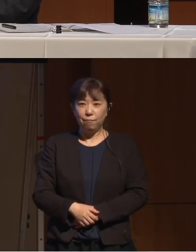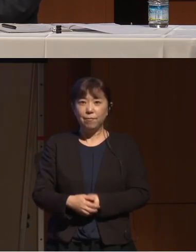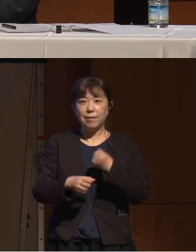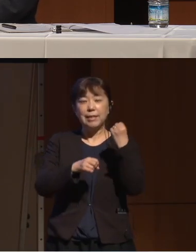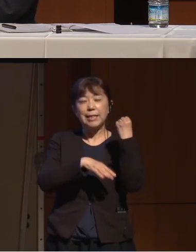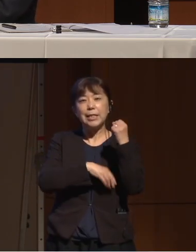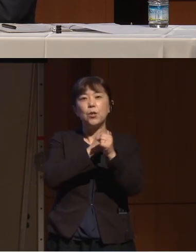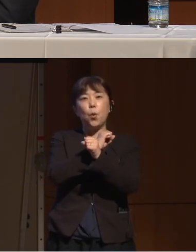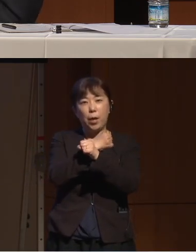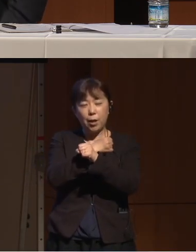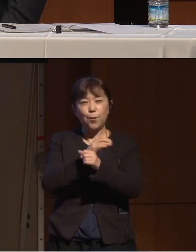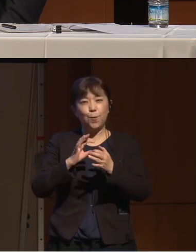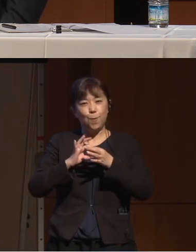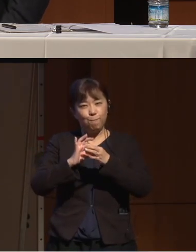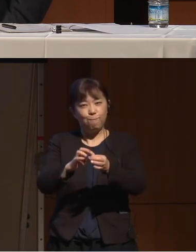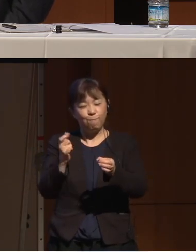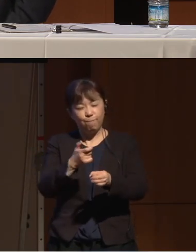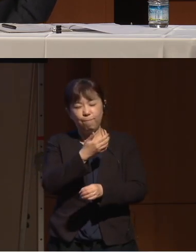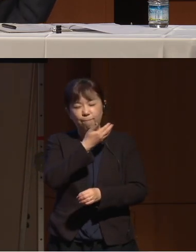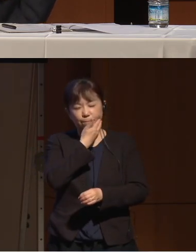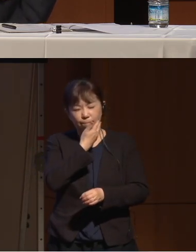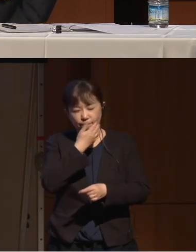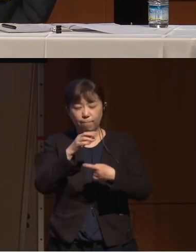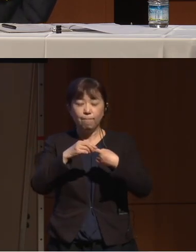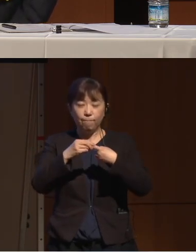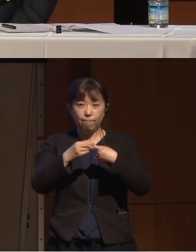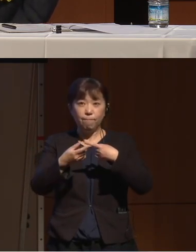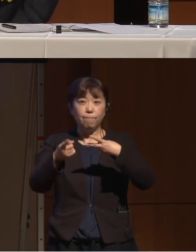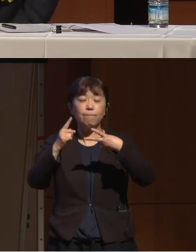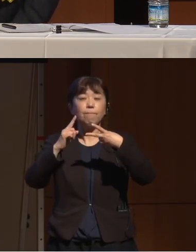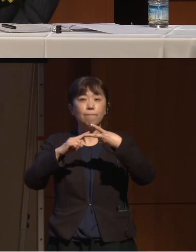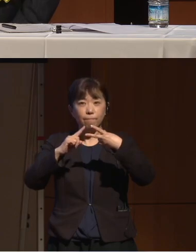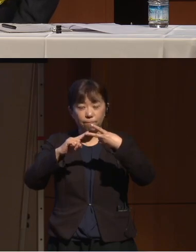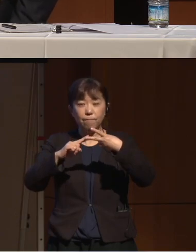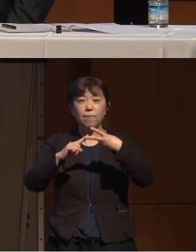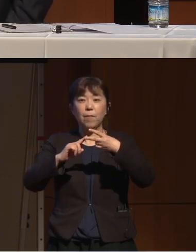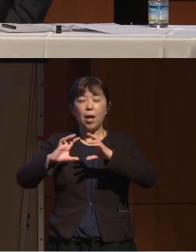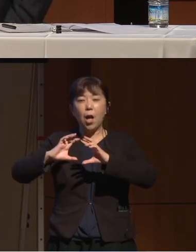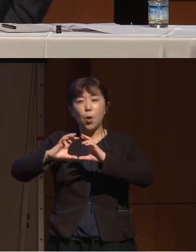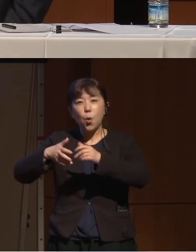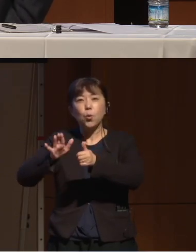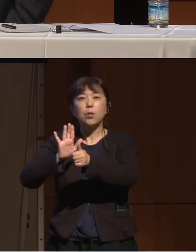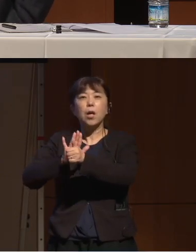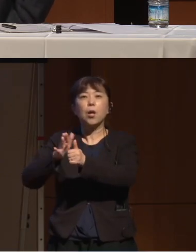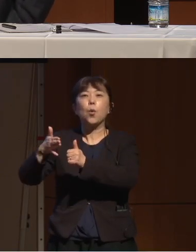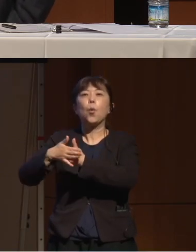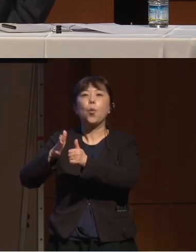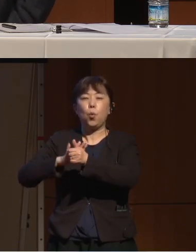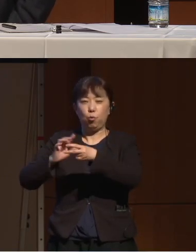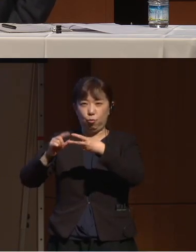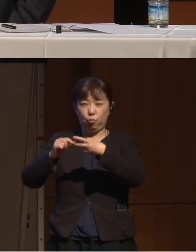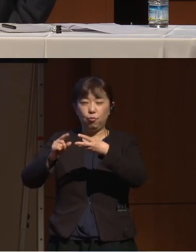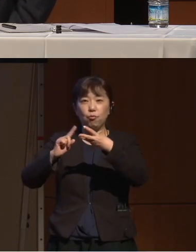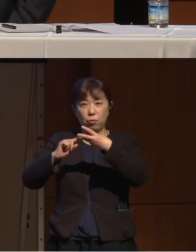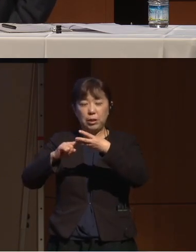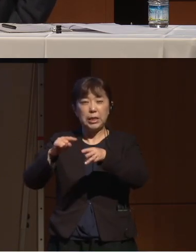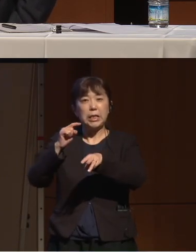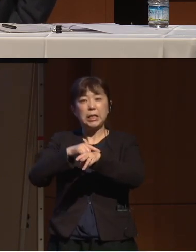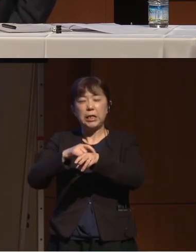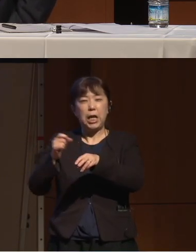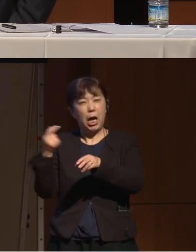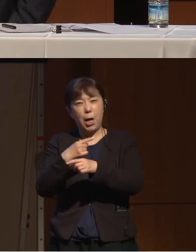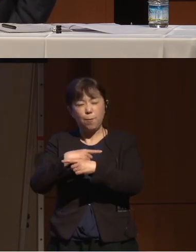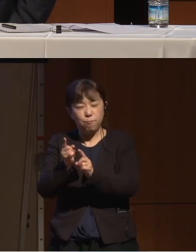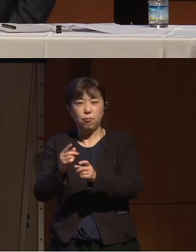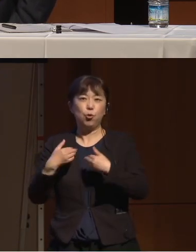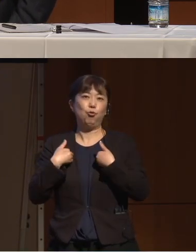Secondly, international collaboration is important. Thirdly, speed. And to make the speed shorten, we